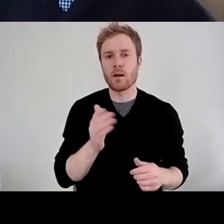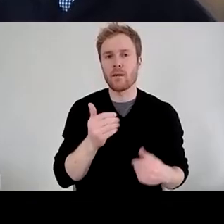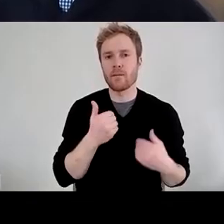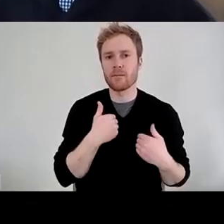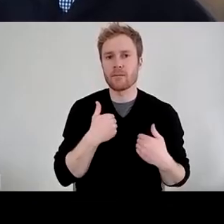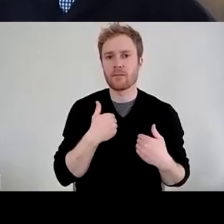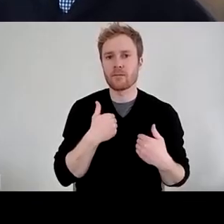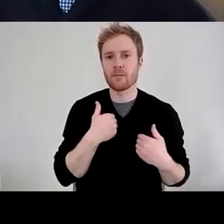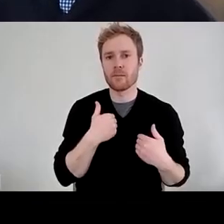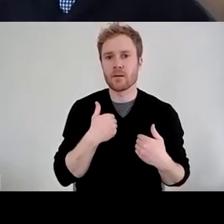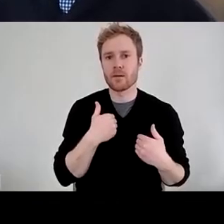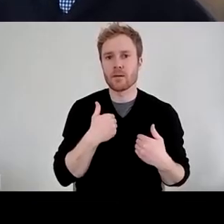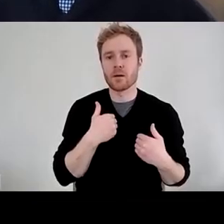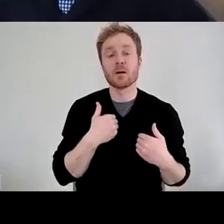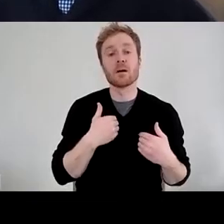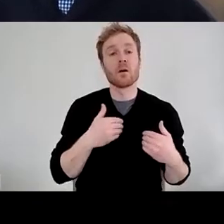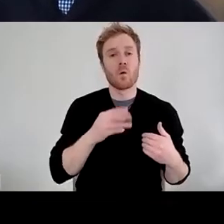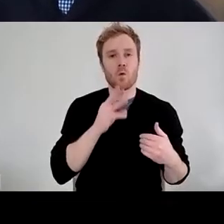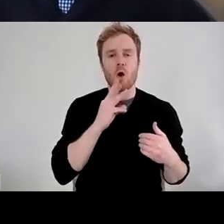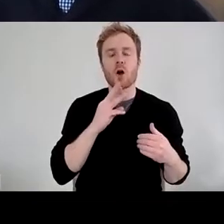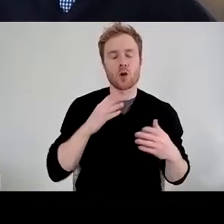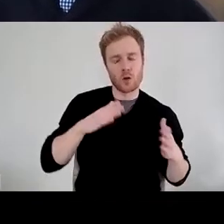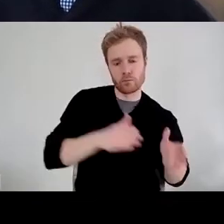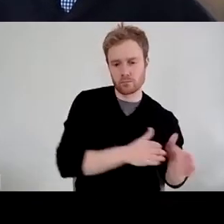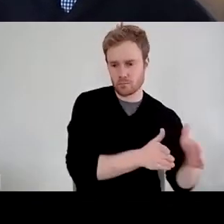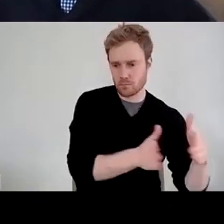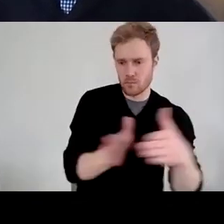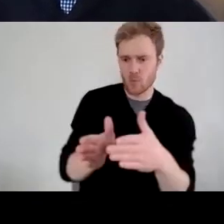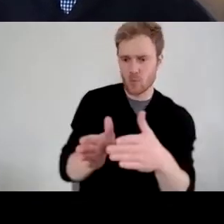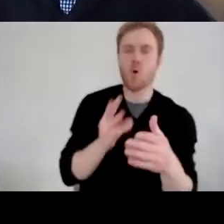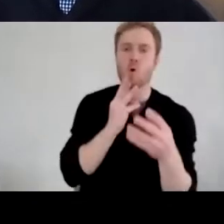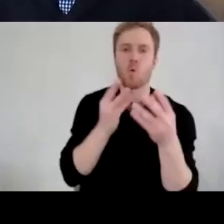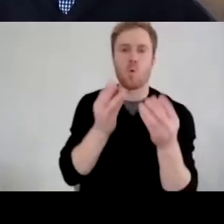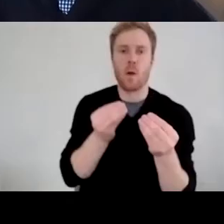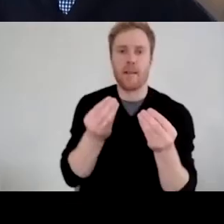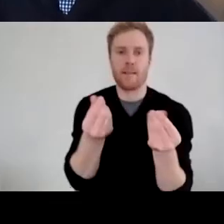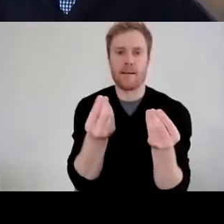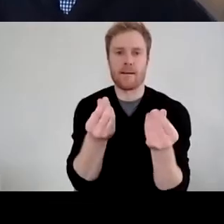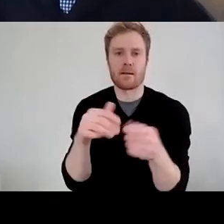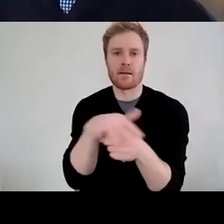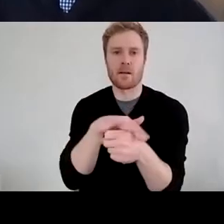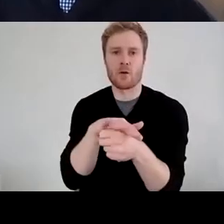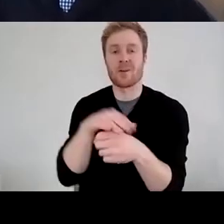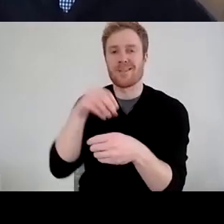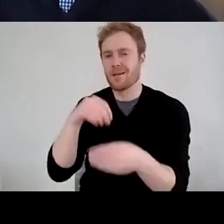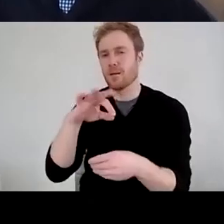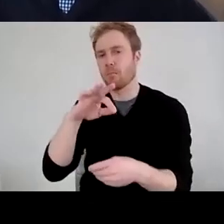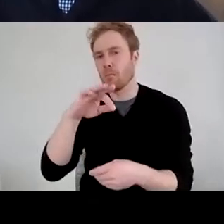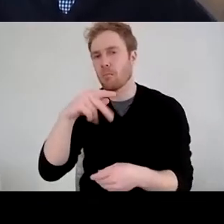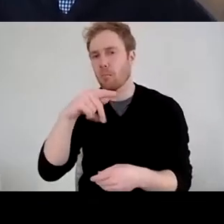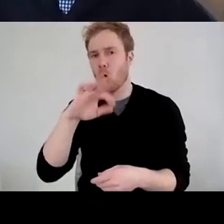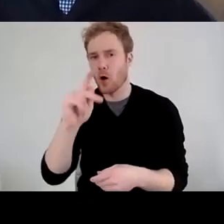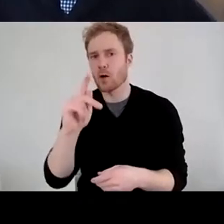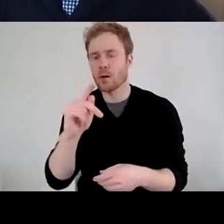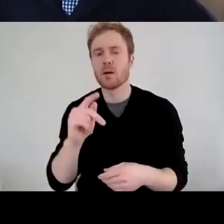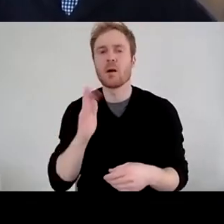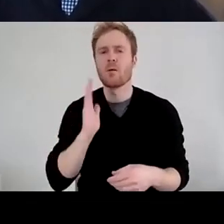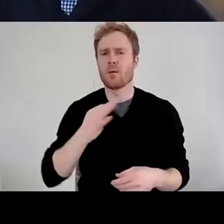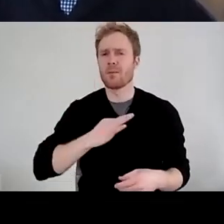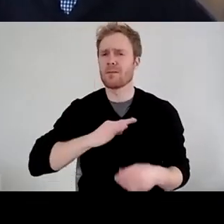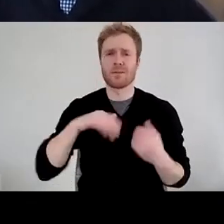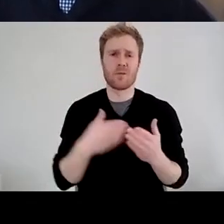in the 1920s. So that's what it wants to be. So by taking advantage of that, disconnecting downspouts and allowing that to flow